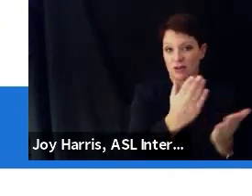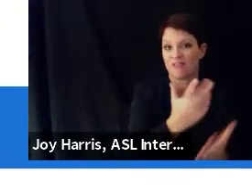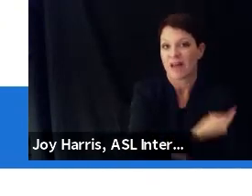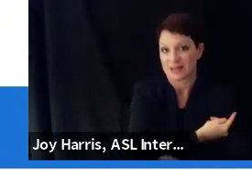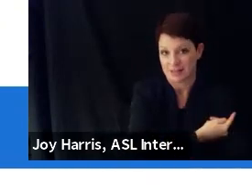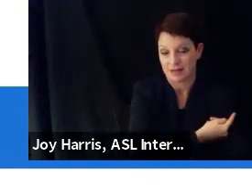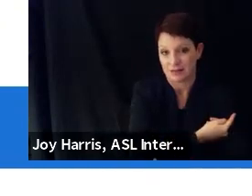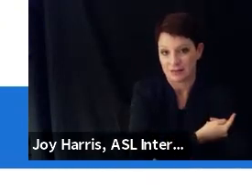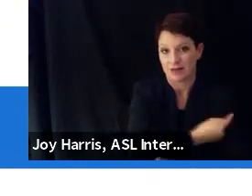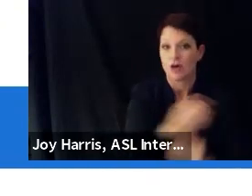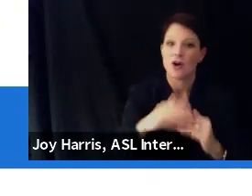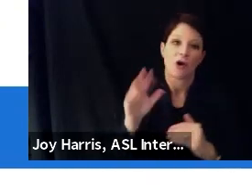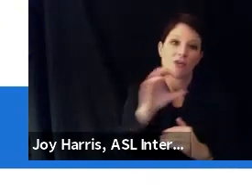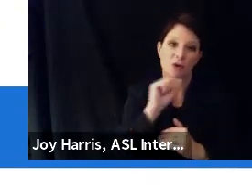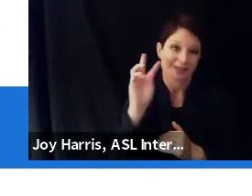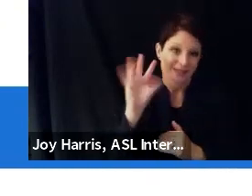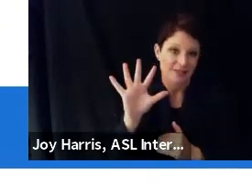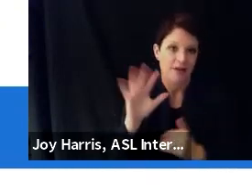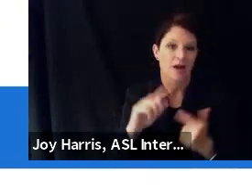booster. So those over 65,